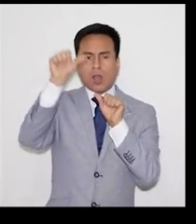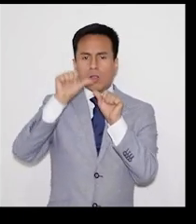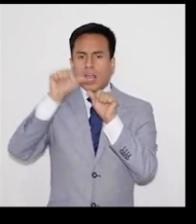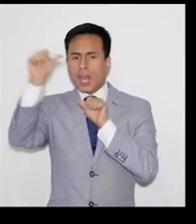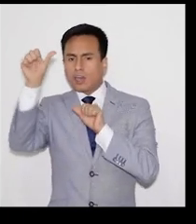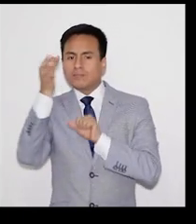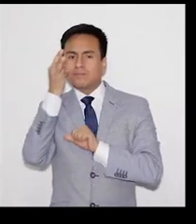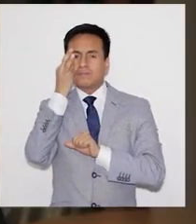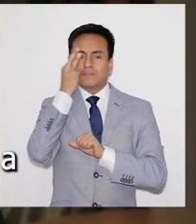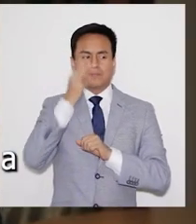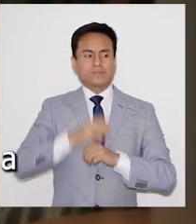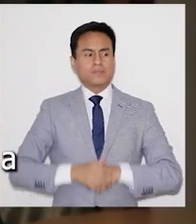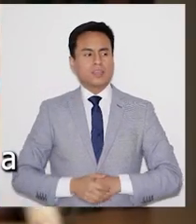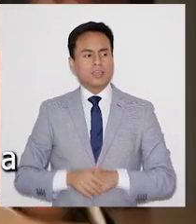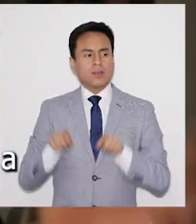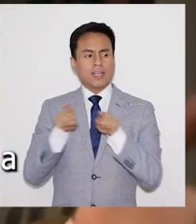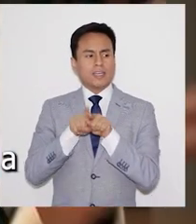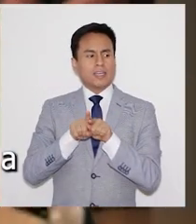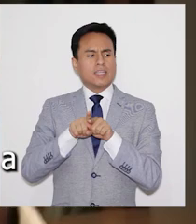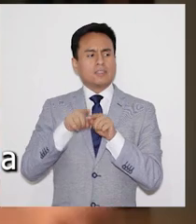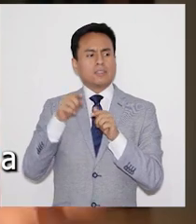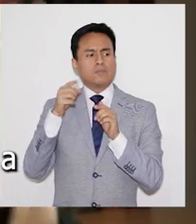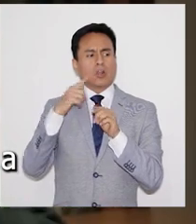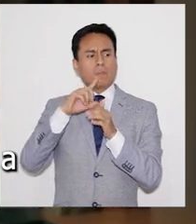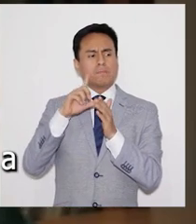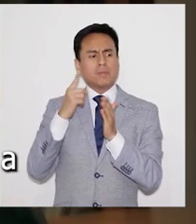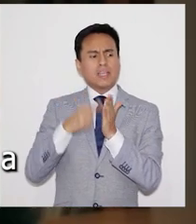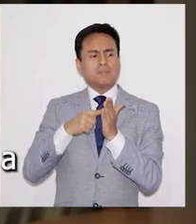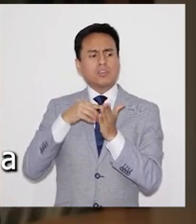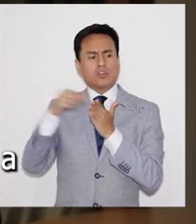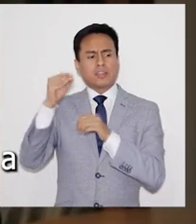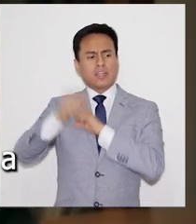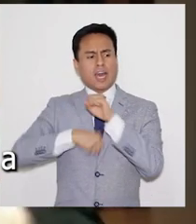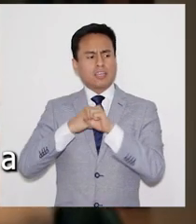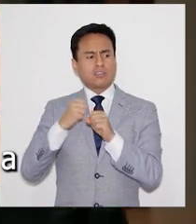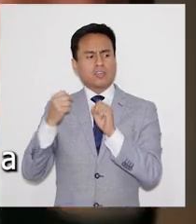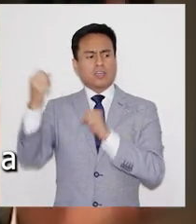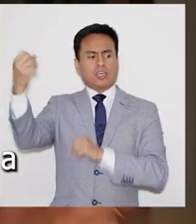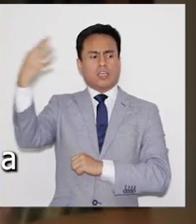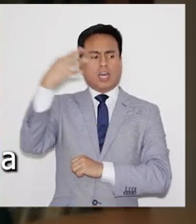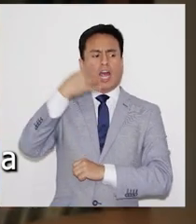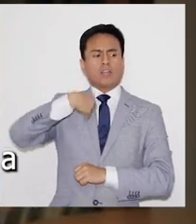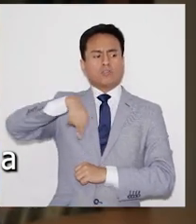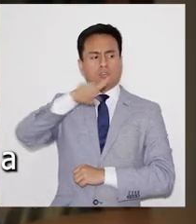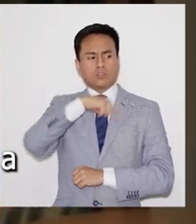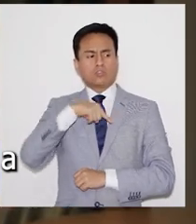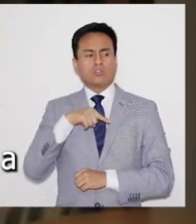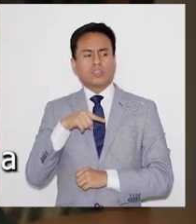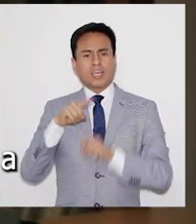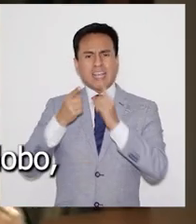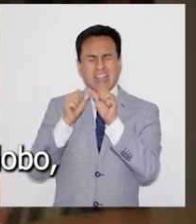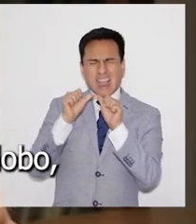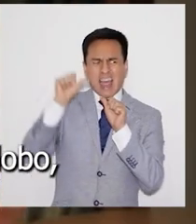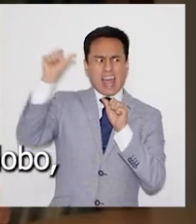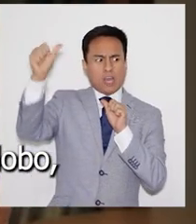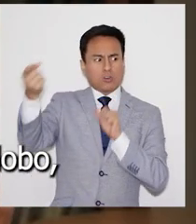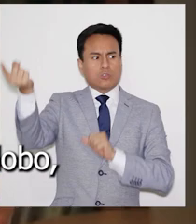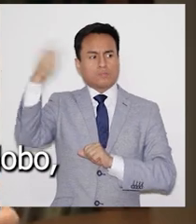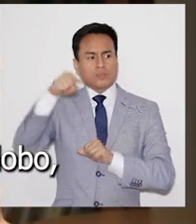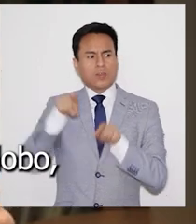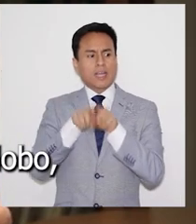distant objects, because the light took billions of years to reach us from the other end of the universe. So we're able to